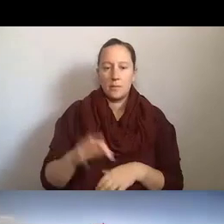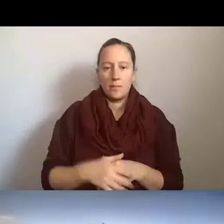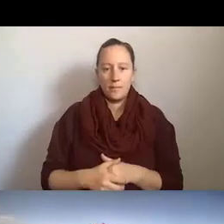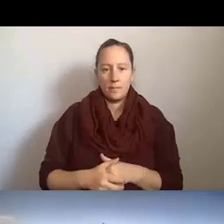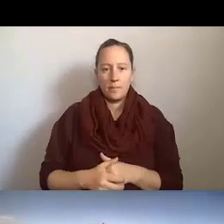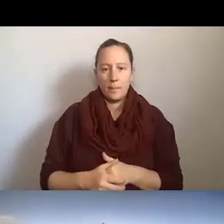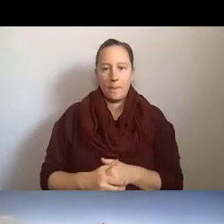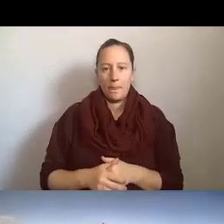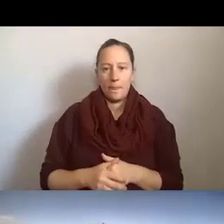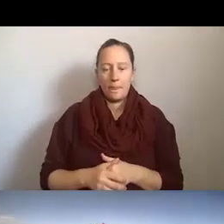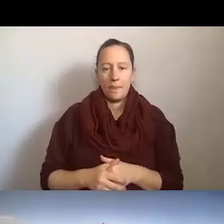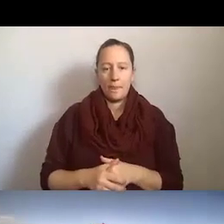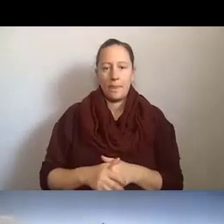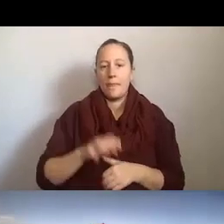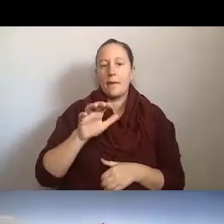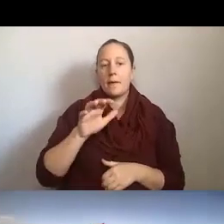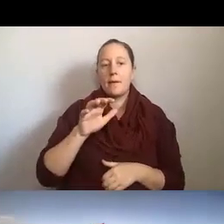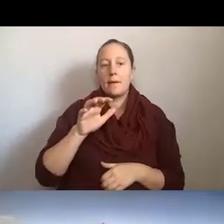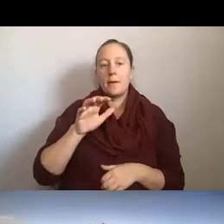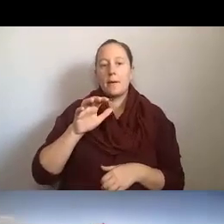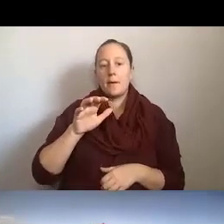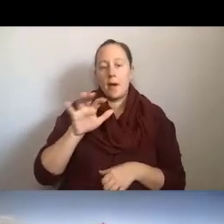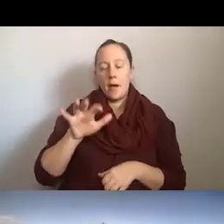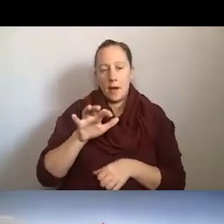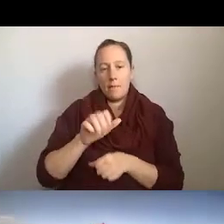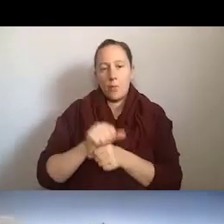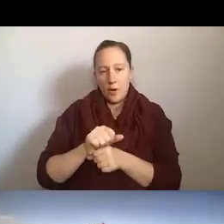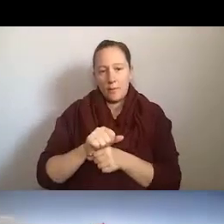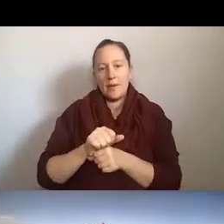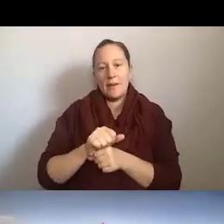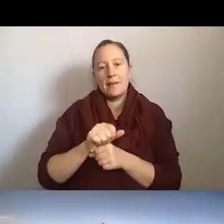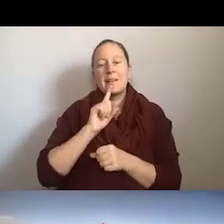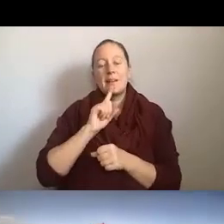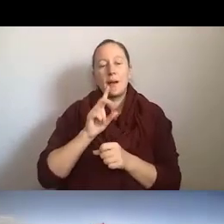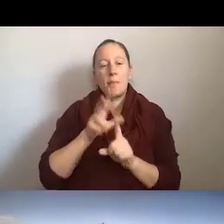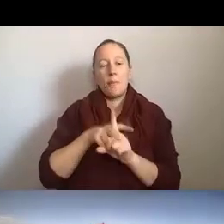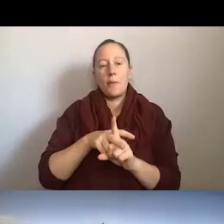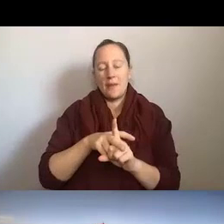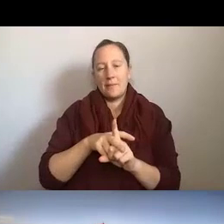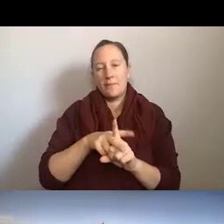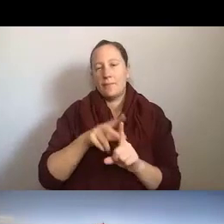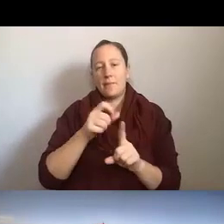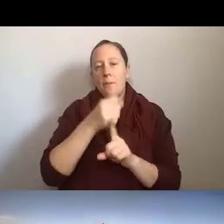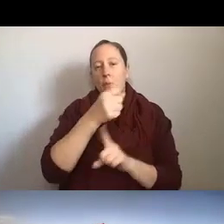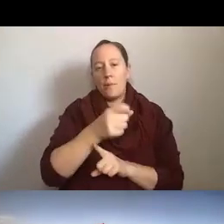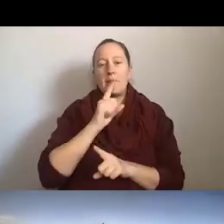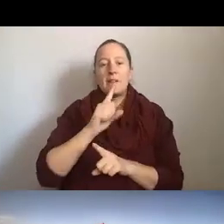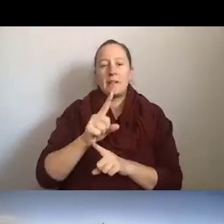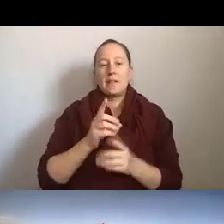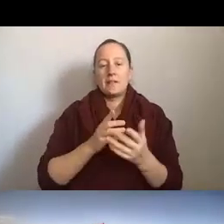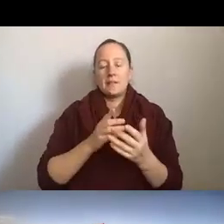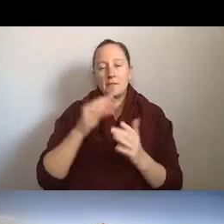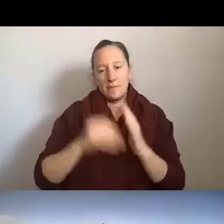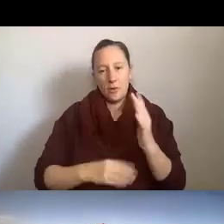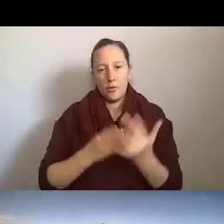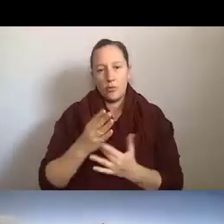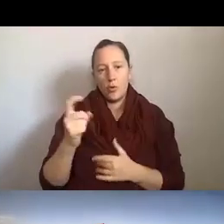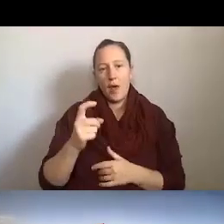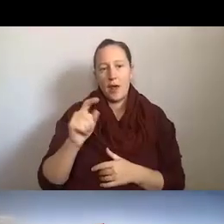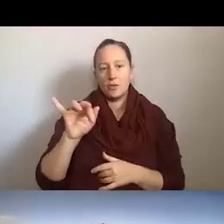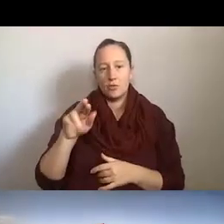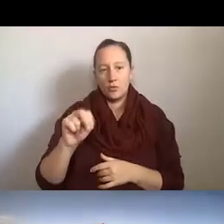I'm going to skip this, but it's here for you to refer to if you want to find out information about our leave policies for fellows